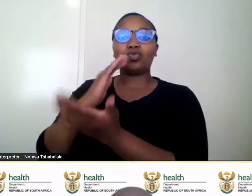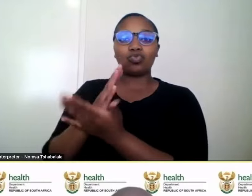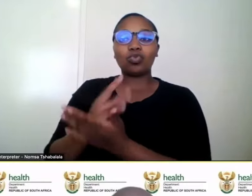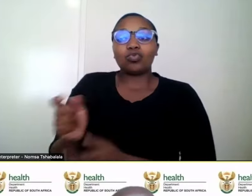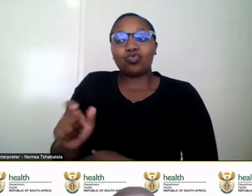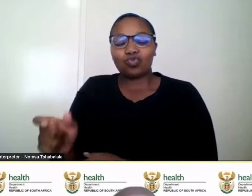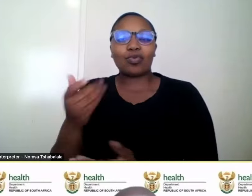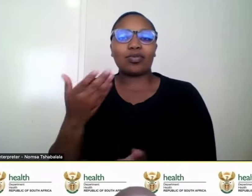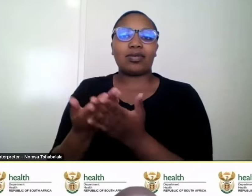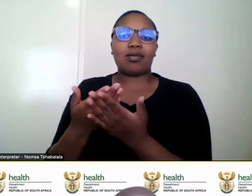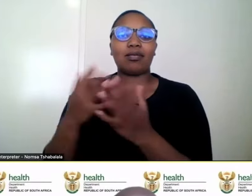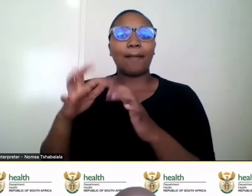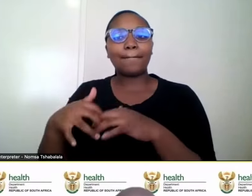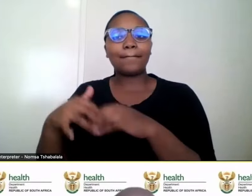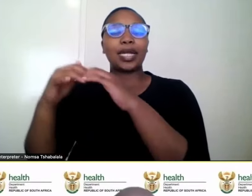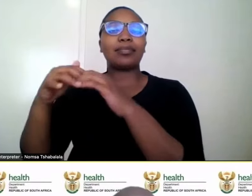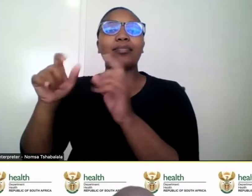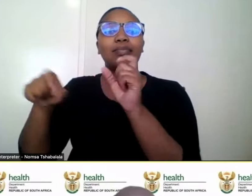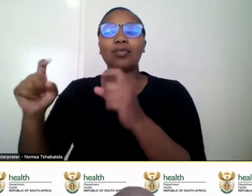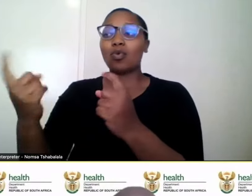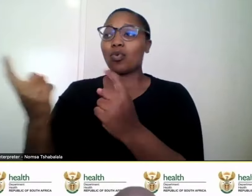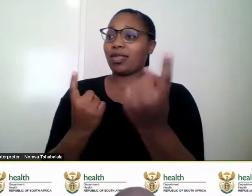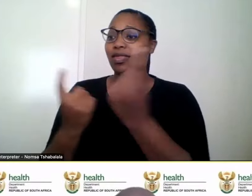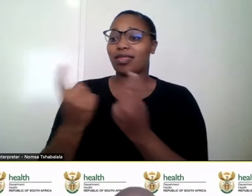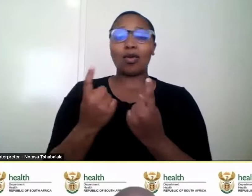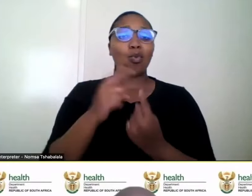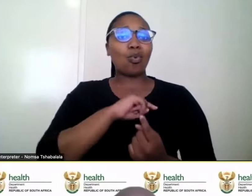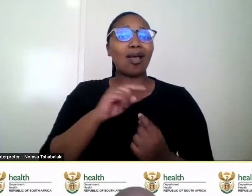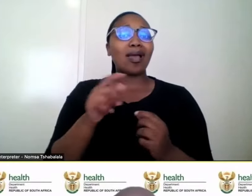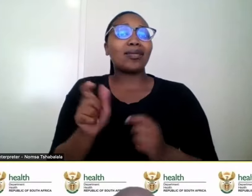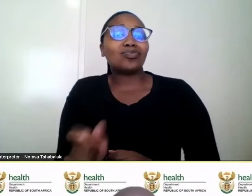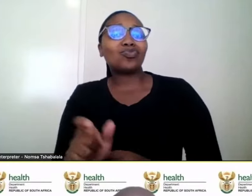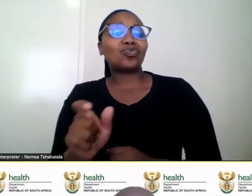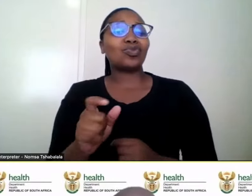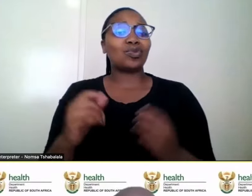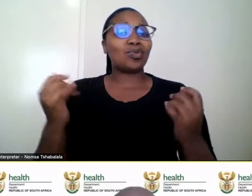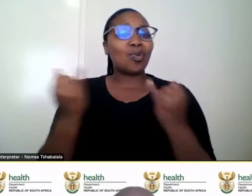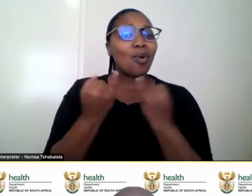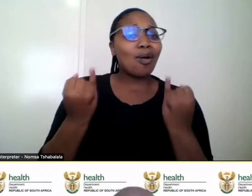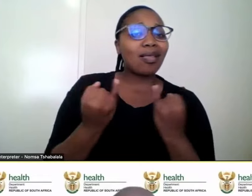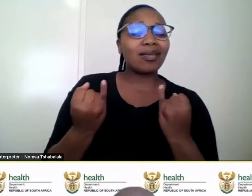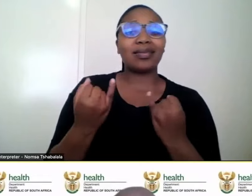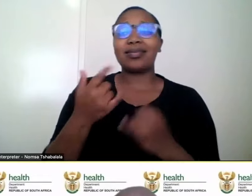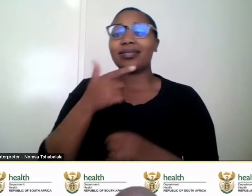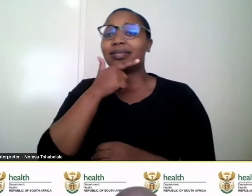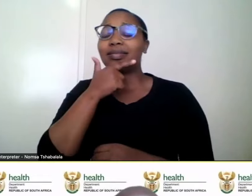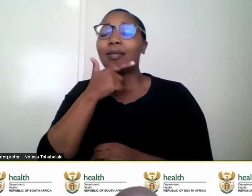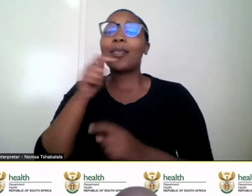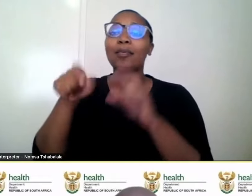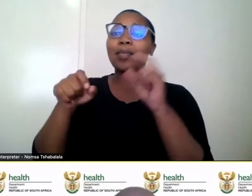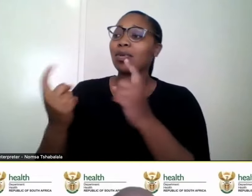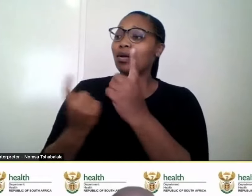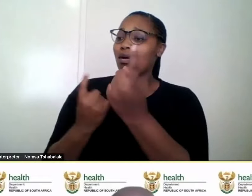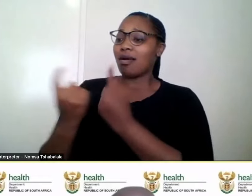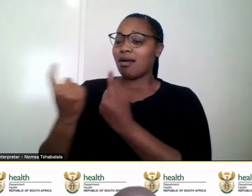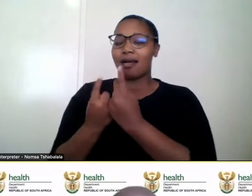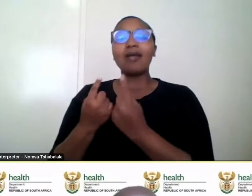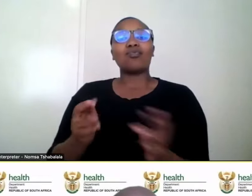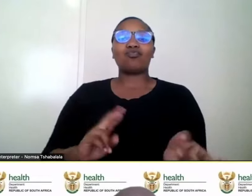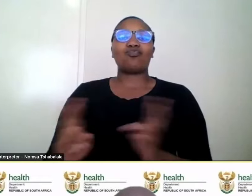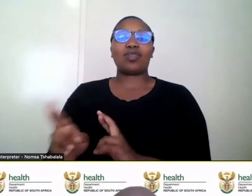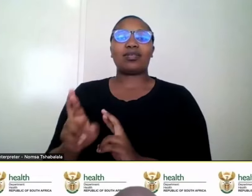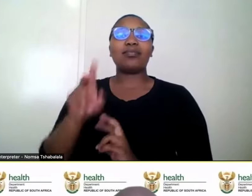thanks to the MECs, because we sent a message, calling a meeting within 2 hours, and